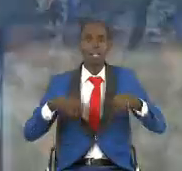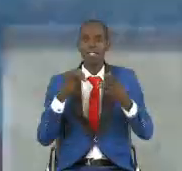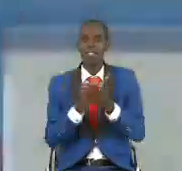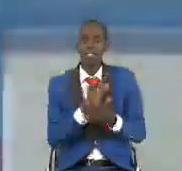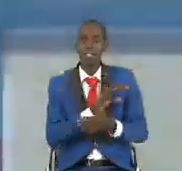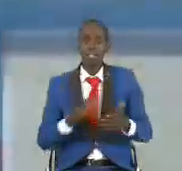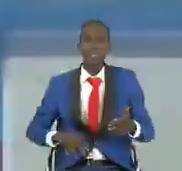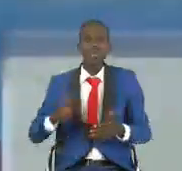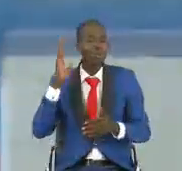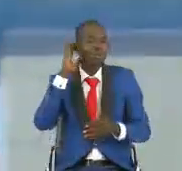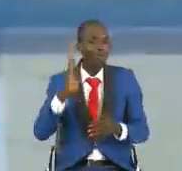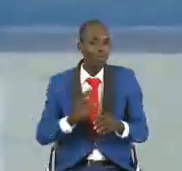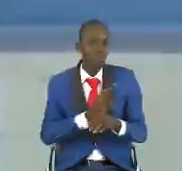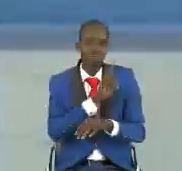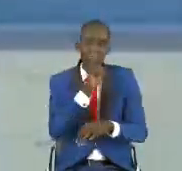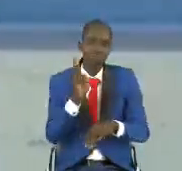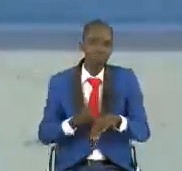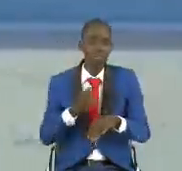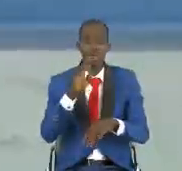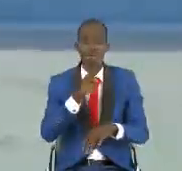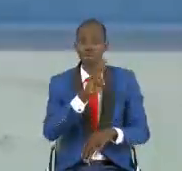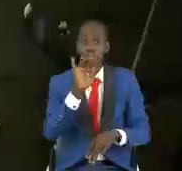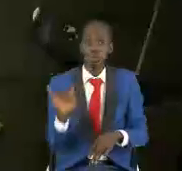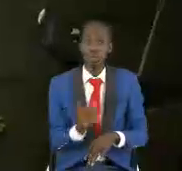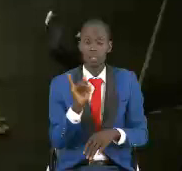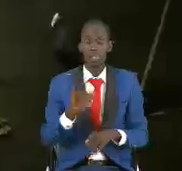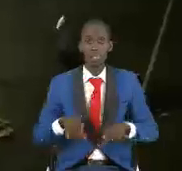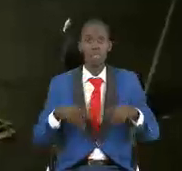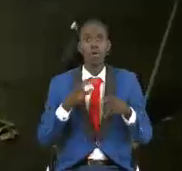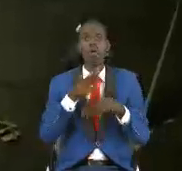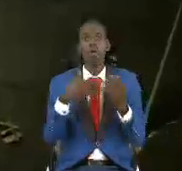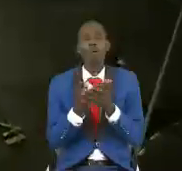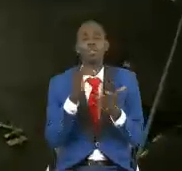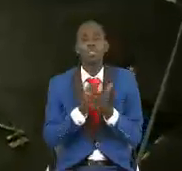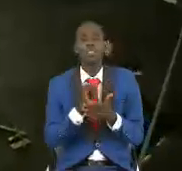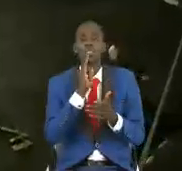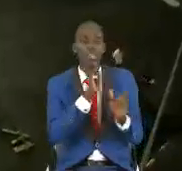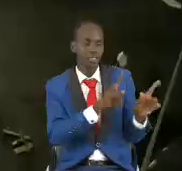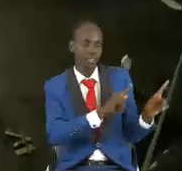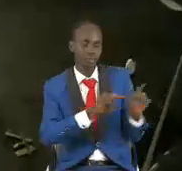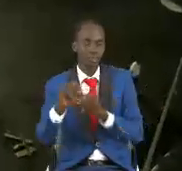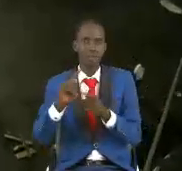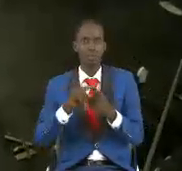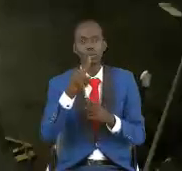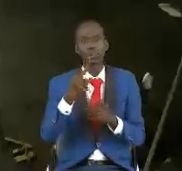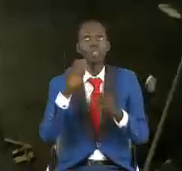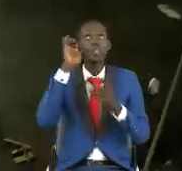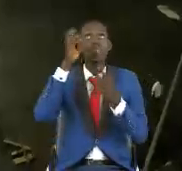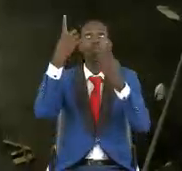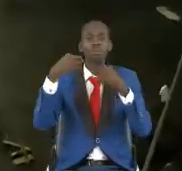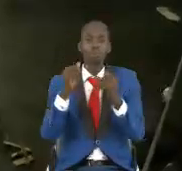normally live, all that is transferred to you. It comes with the redemption. And as we